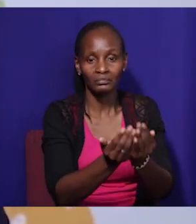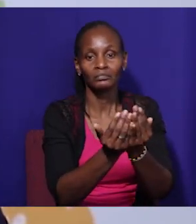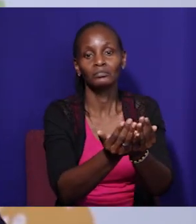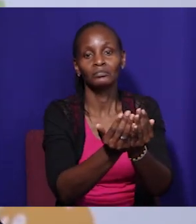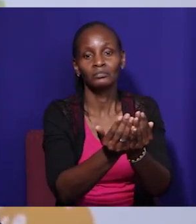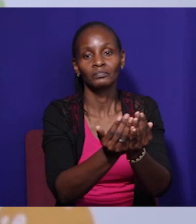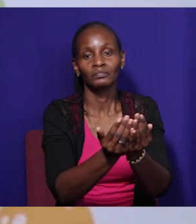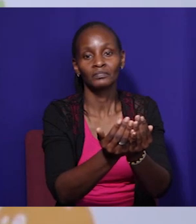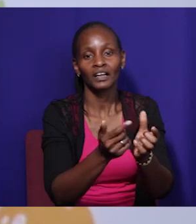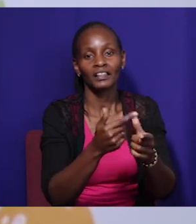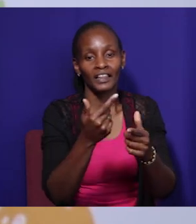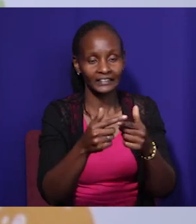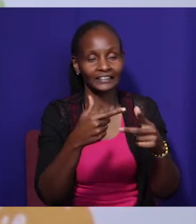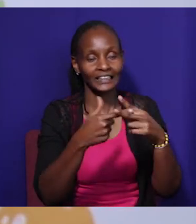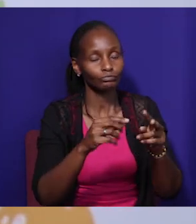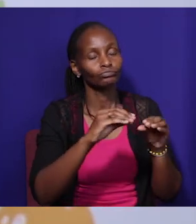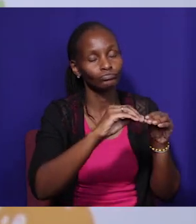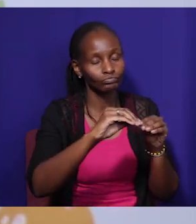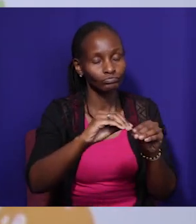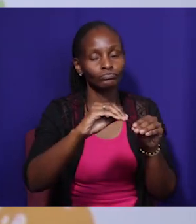begin rowing out.